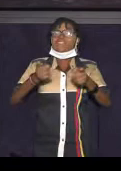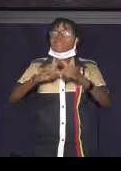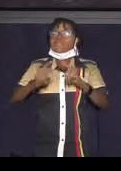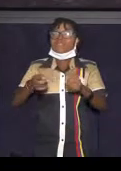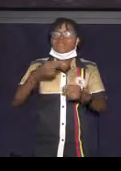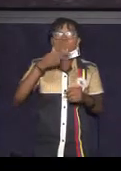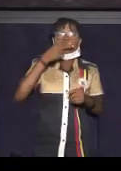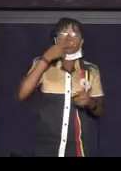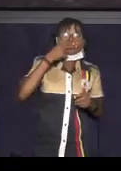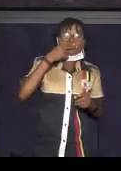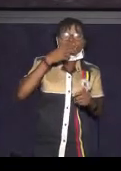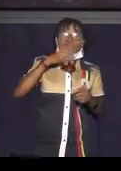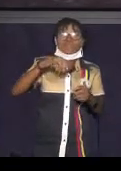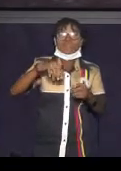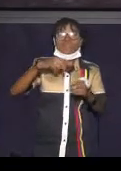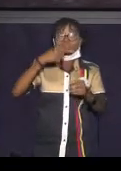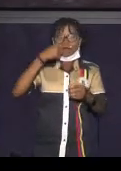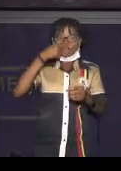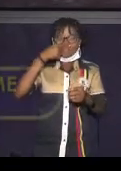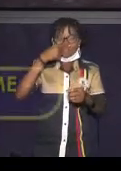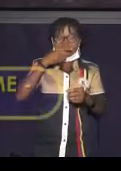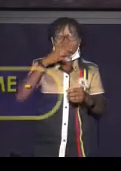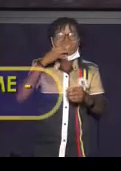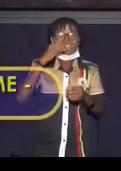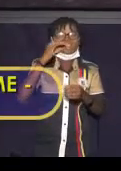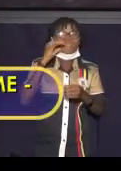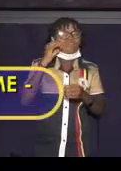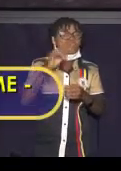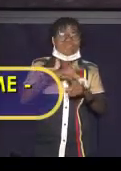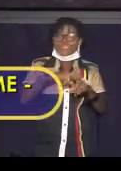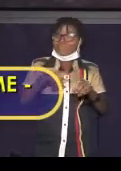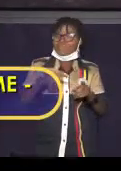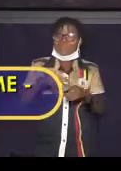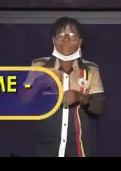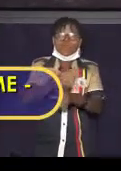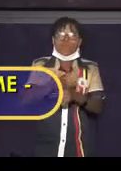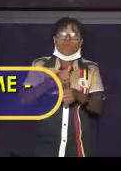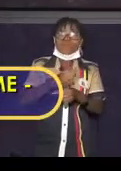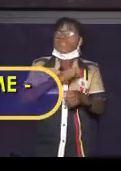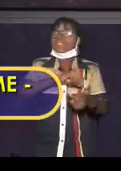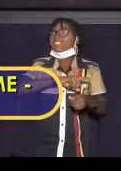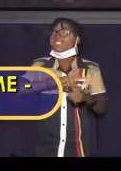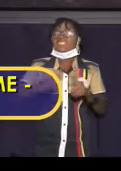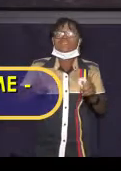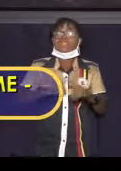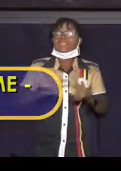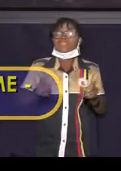caffeine, nicotine, heroin, Indian hemp, codeine. And we still have some